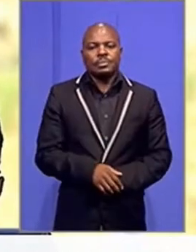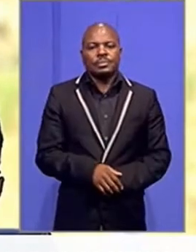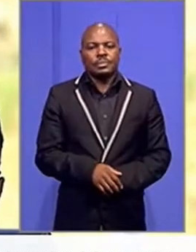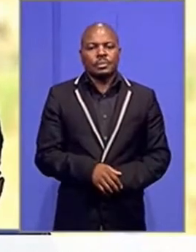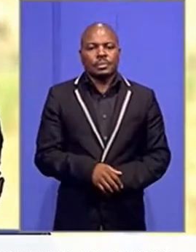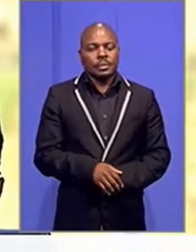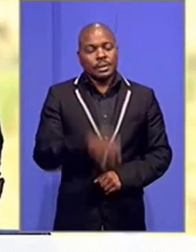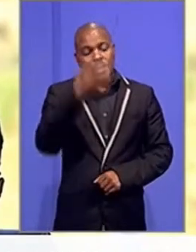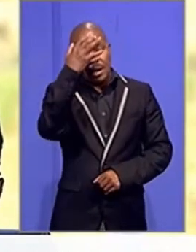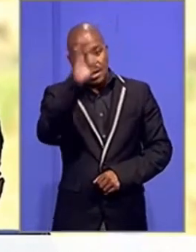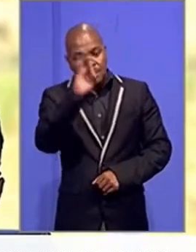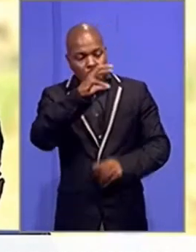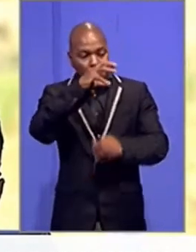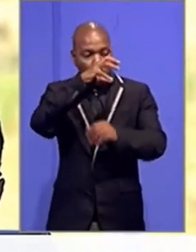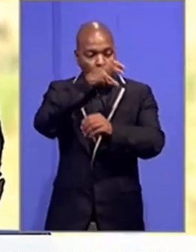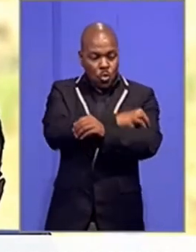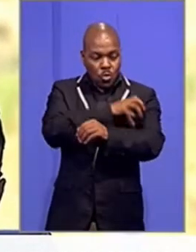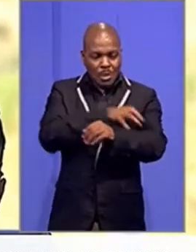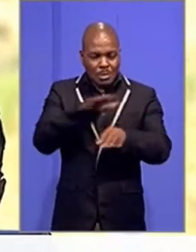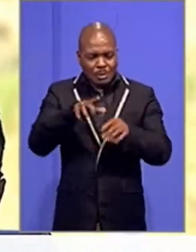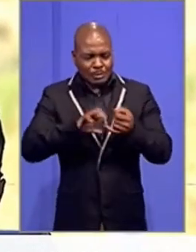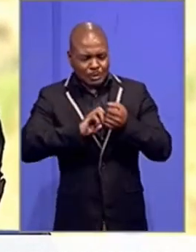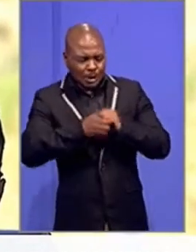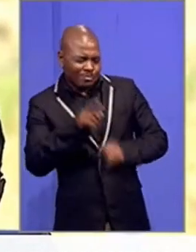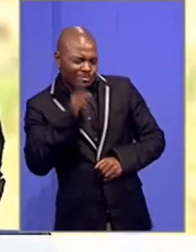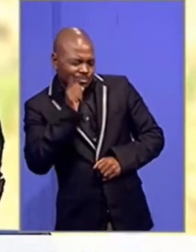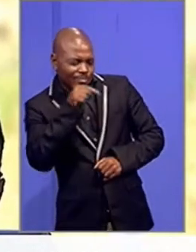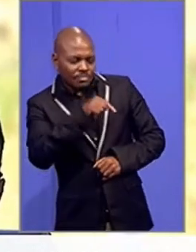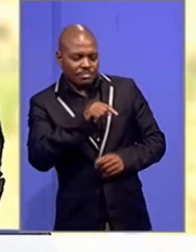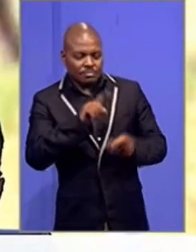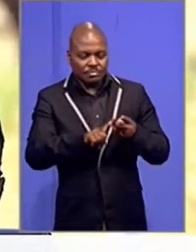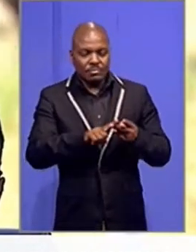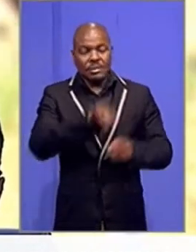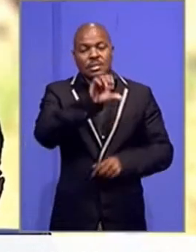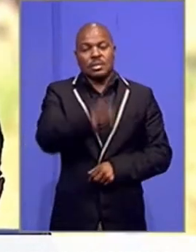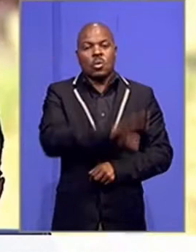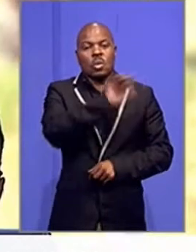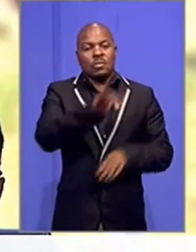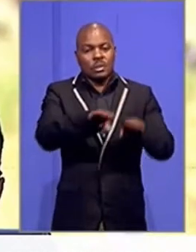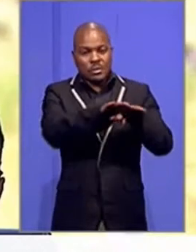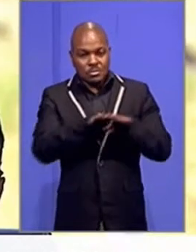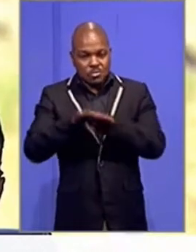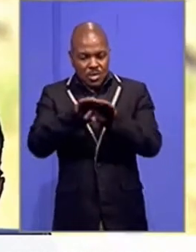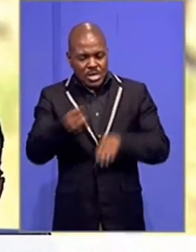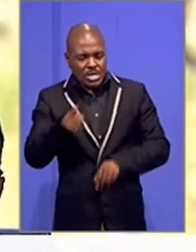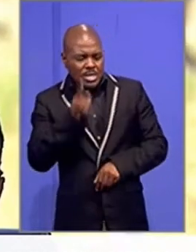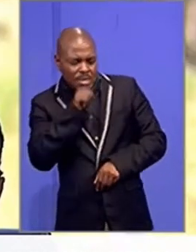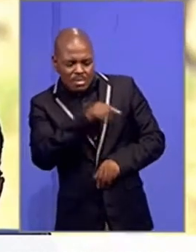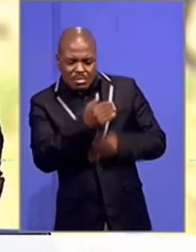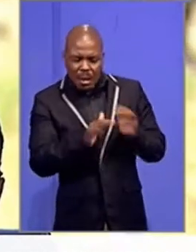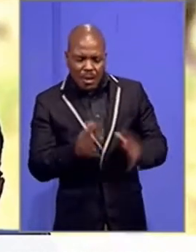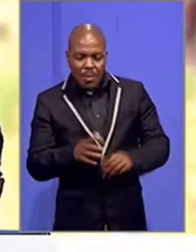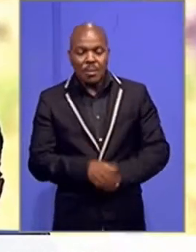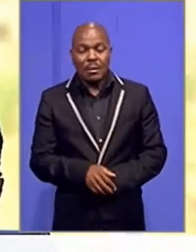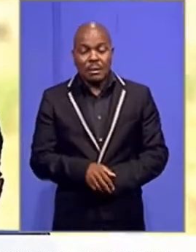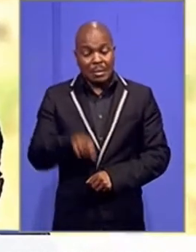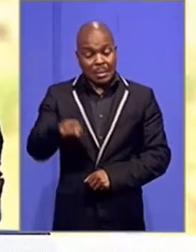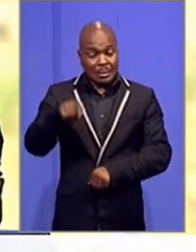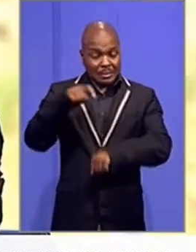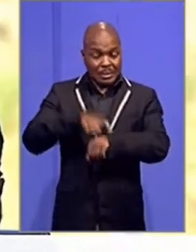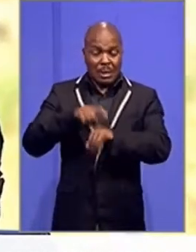authority of the state and the strength of our democracy. At that moment of